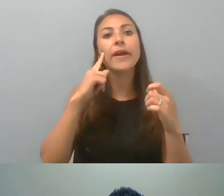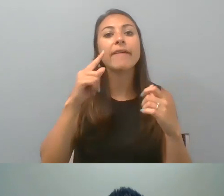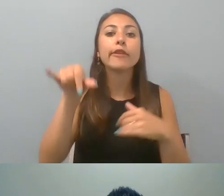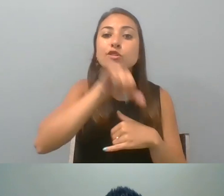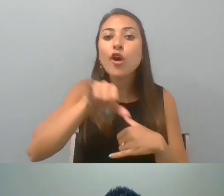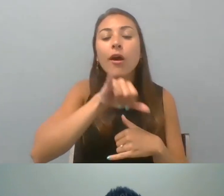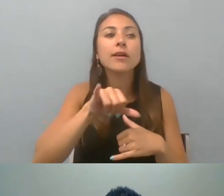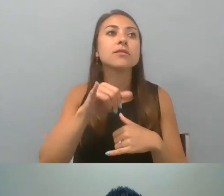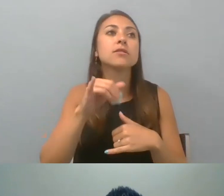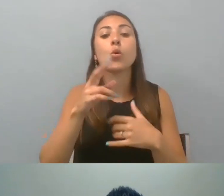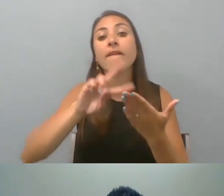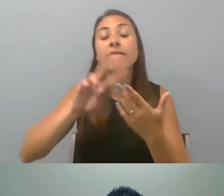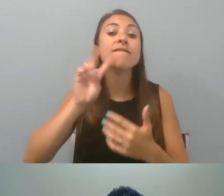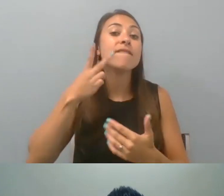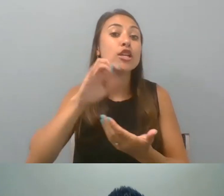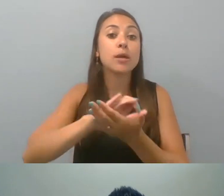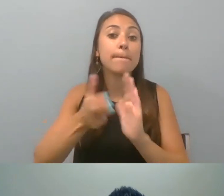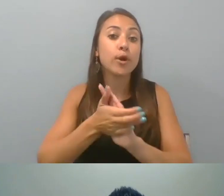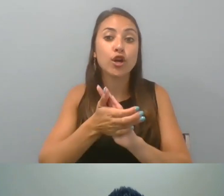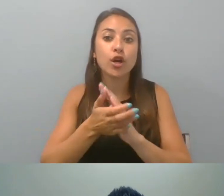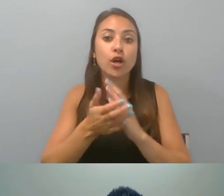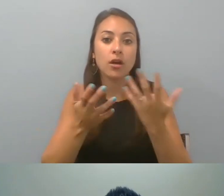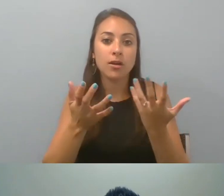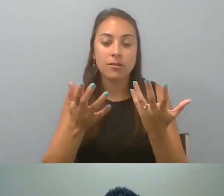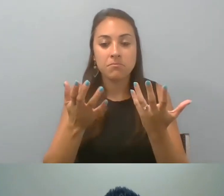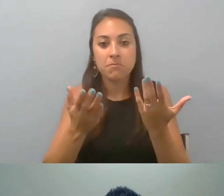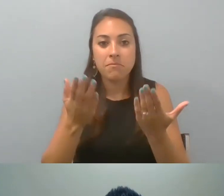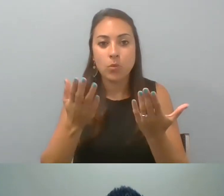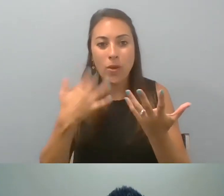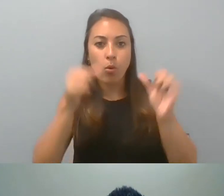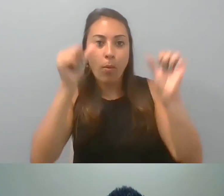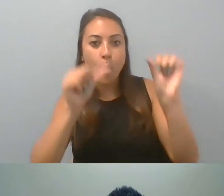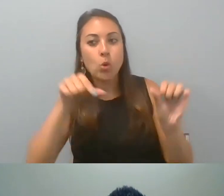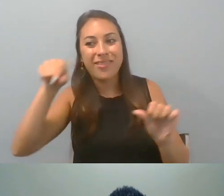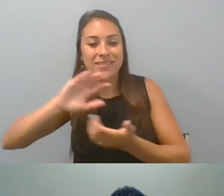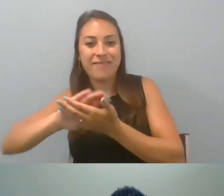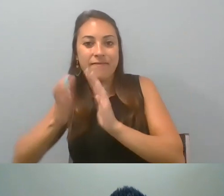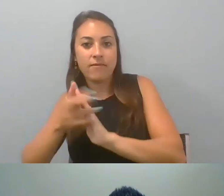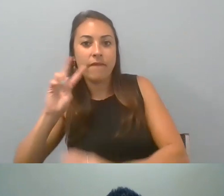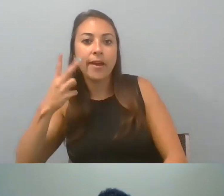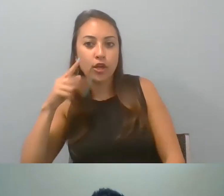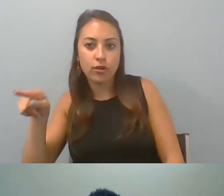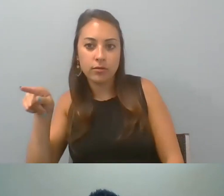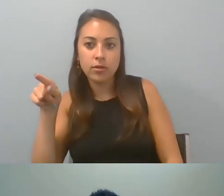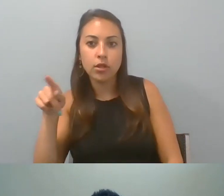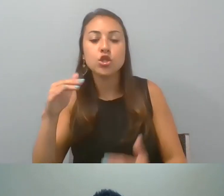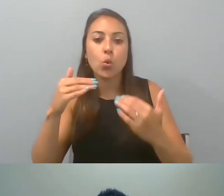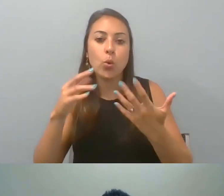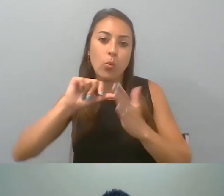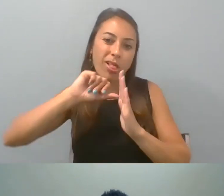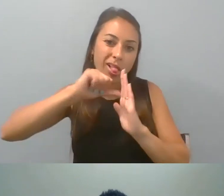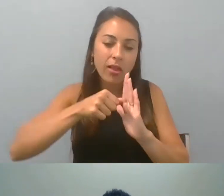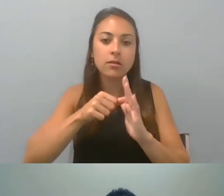for instance, a veggie burger, like you don't necessarily know unless someone calls it out in a label if it's vegan or vegetarian. So we do indicate those